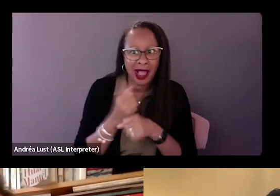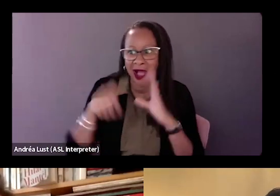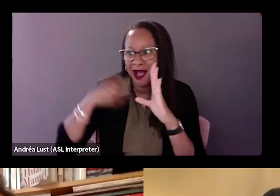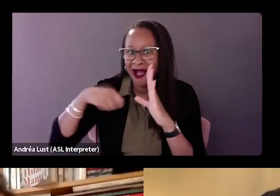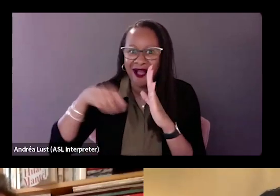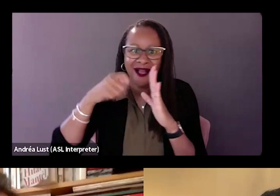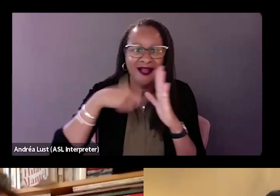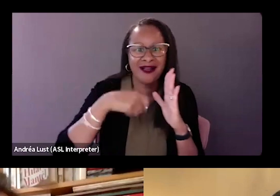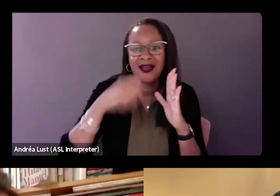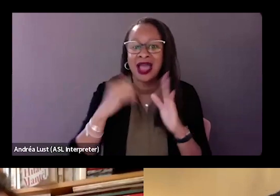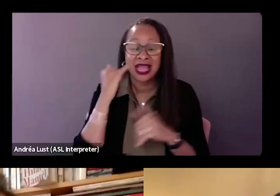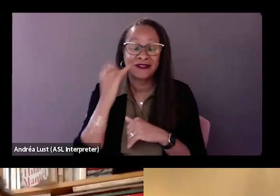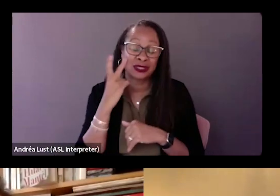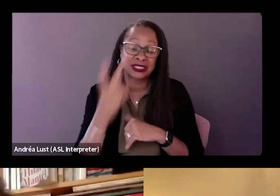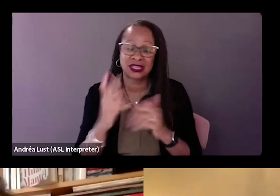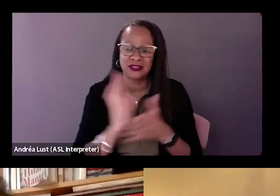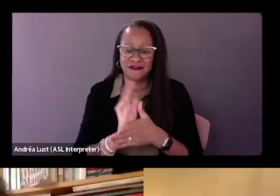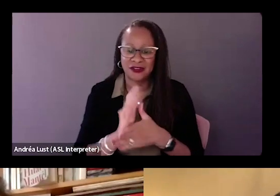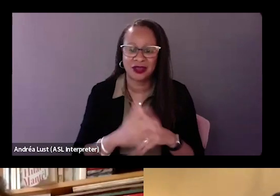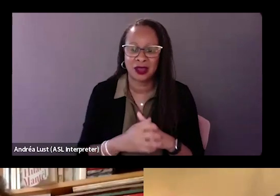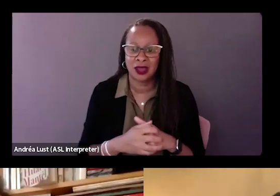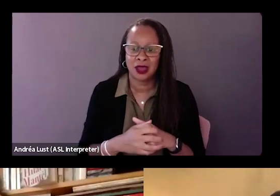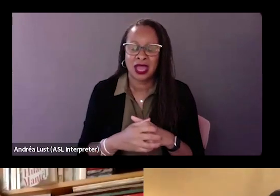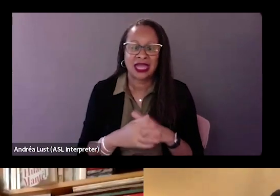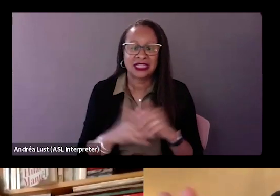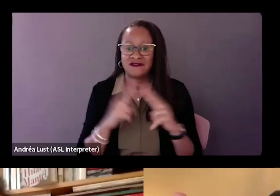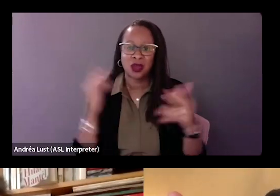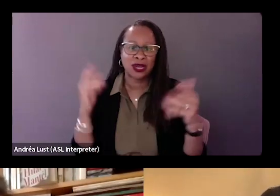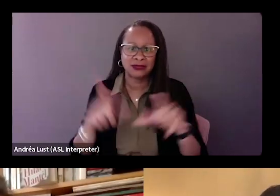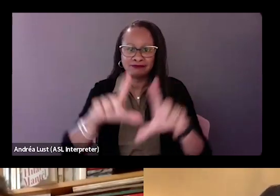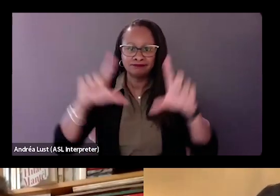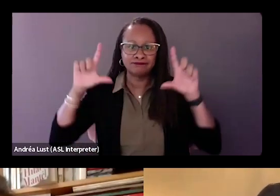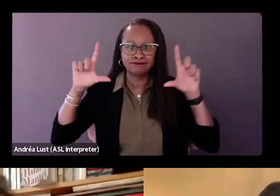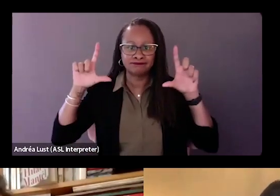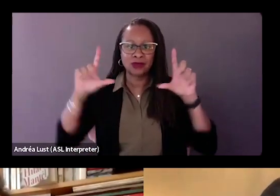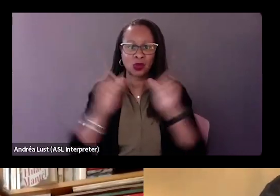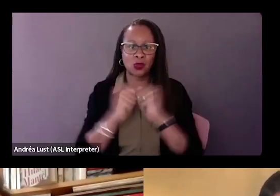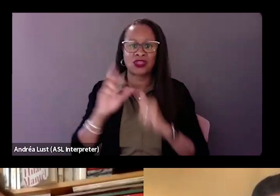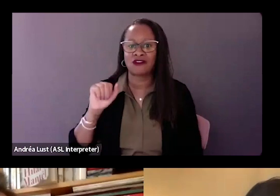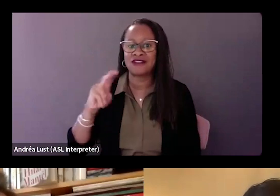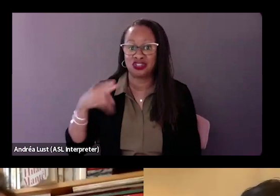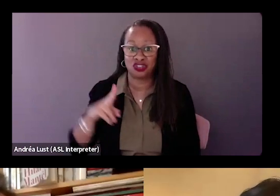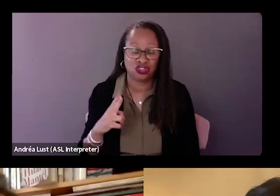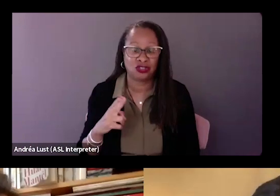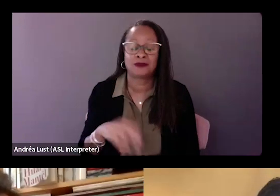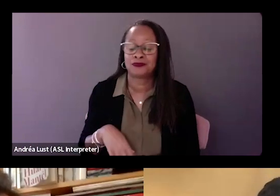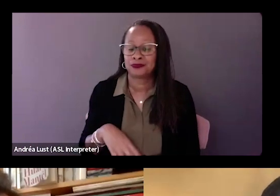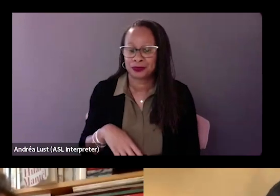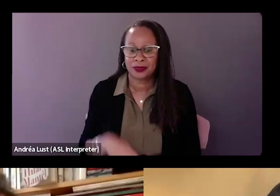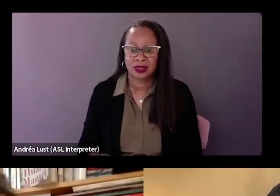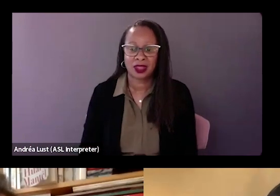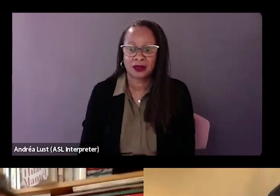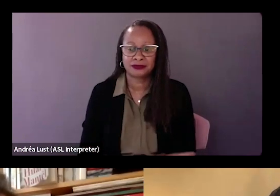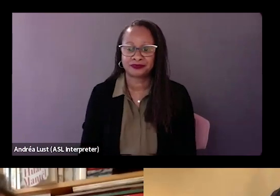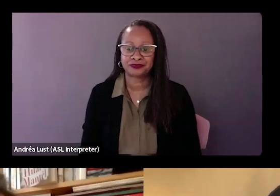if you see the film is shot very up close and personal with Ravish, right? So when